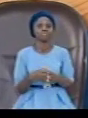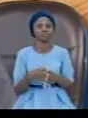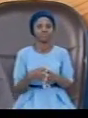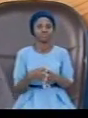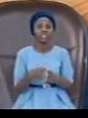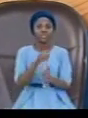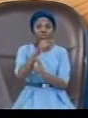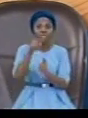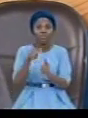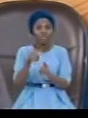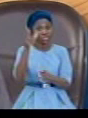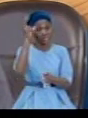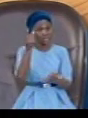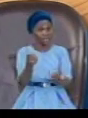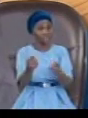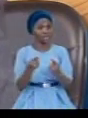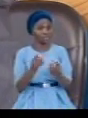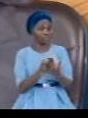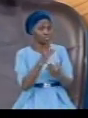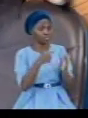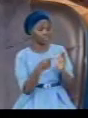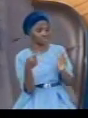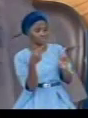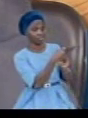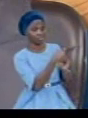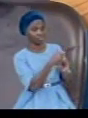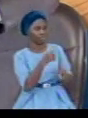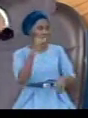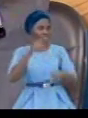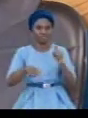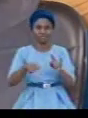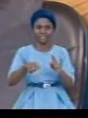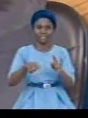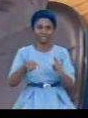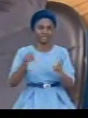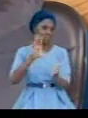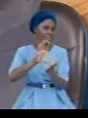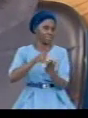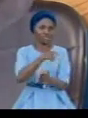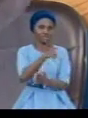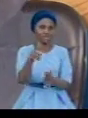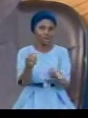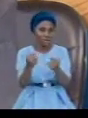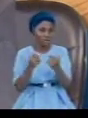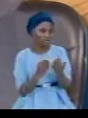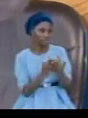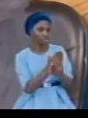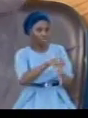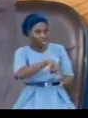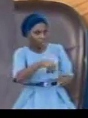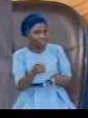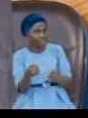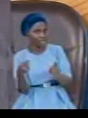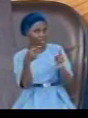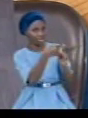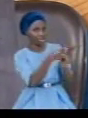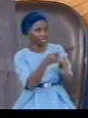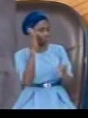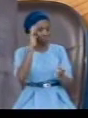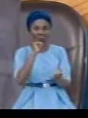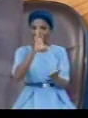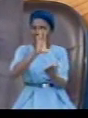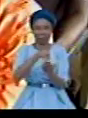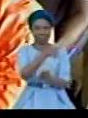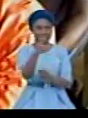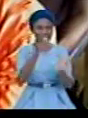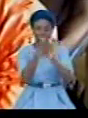this angle, he cannot get you. He comes through another angle, he will not get you. I thought you'd say amen